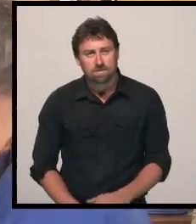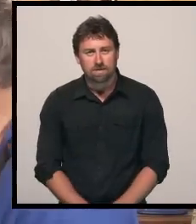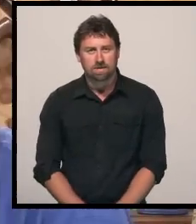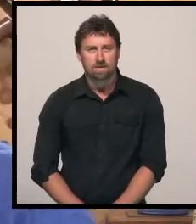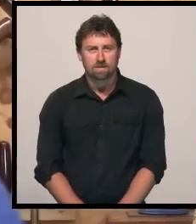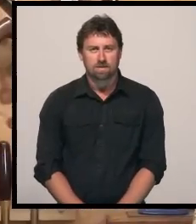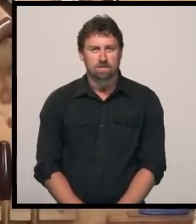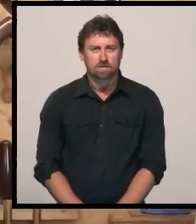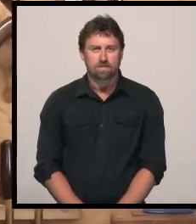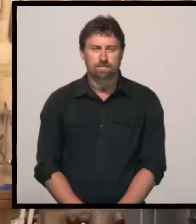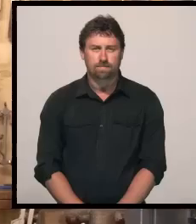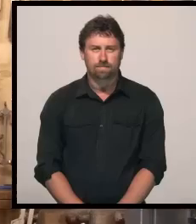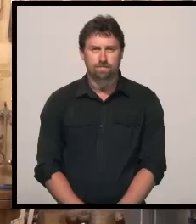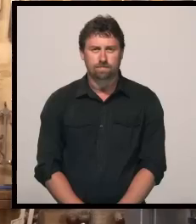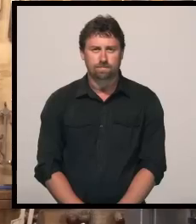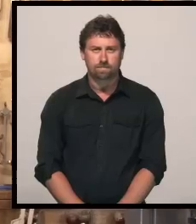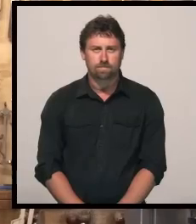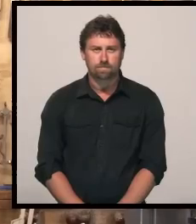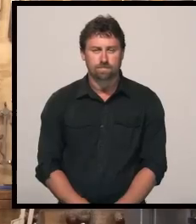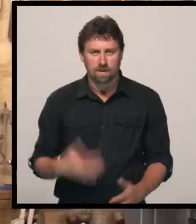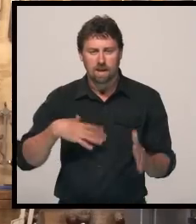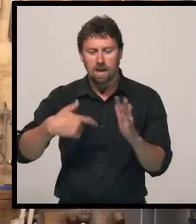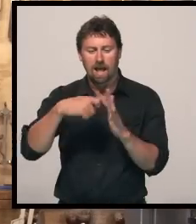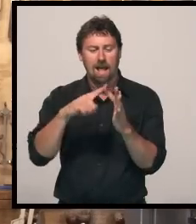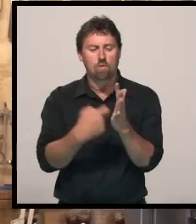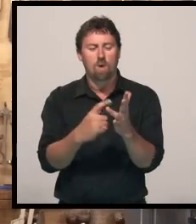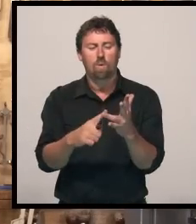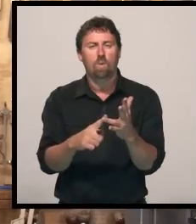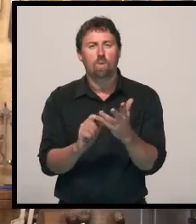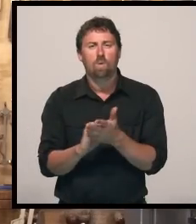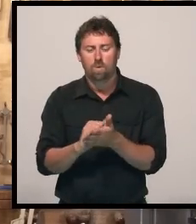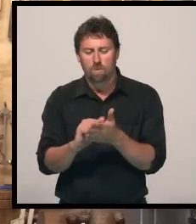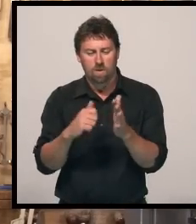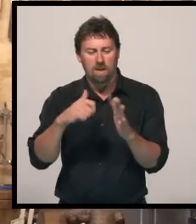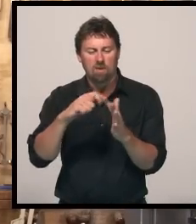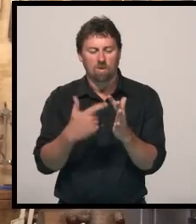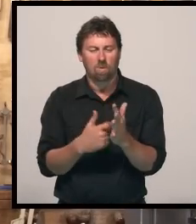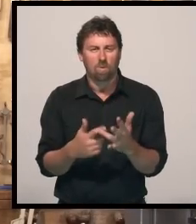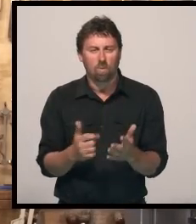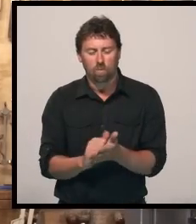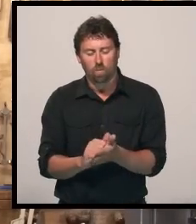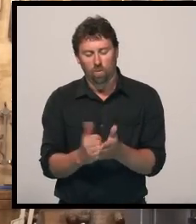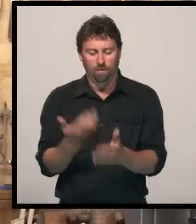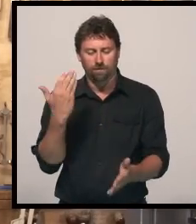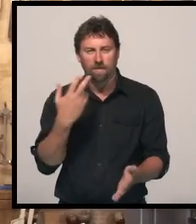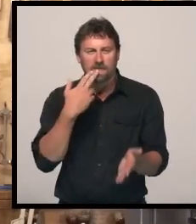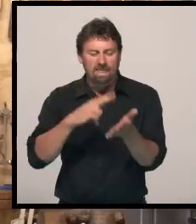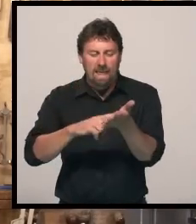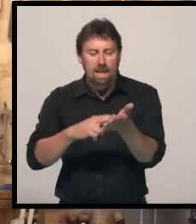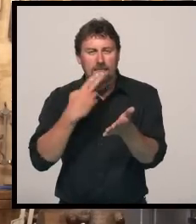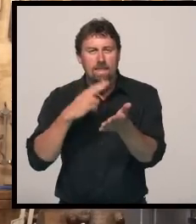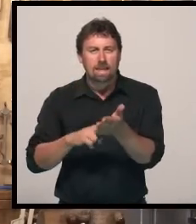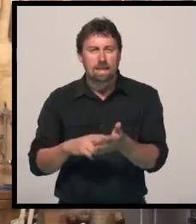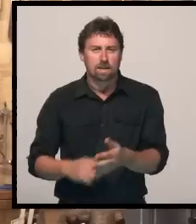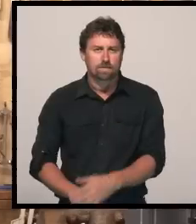bit of kerosene, little bit of, what's